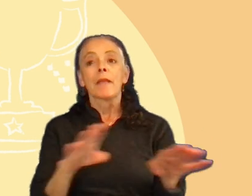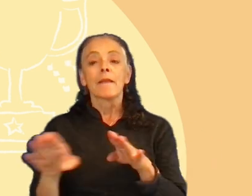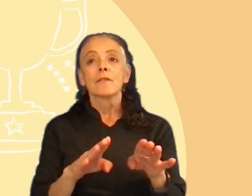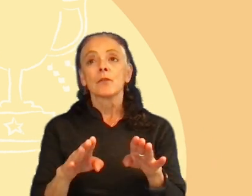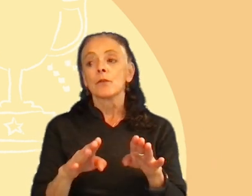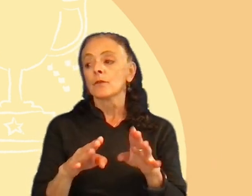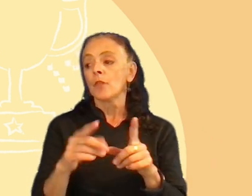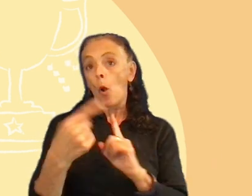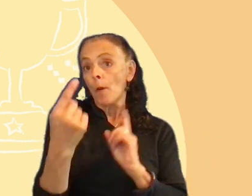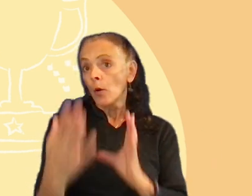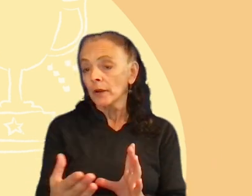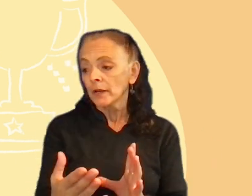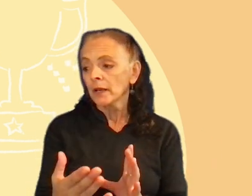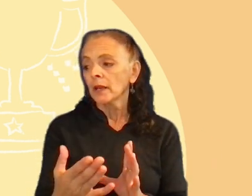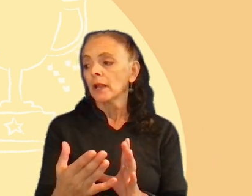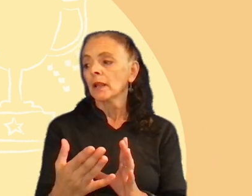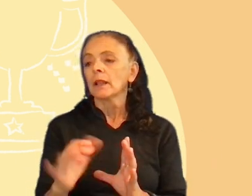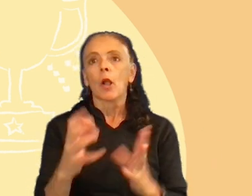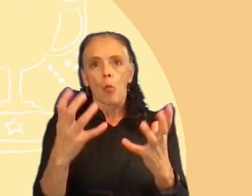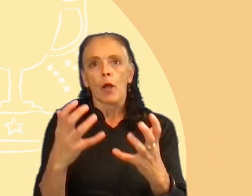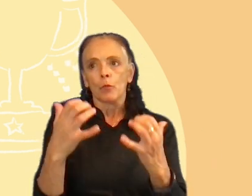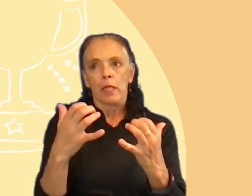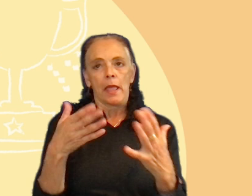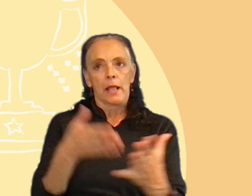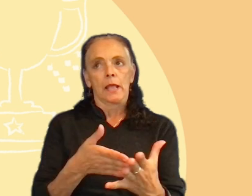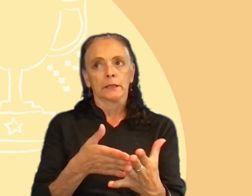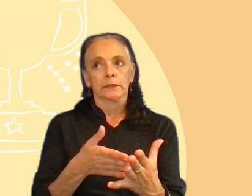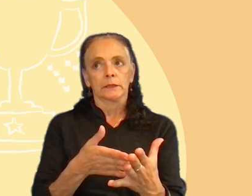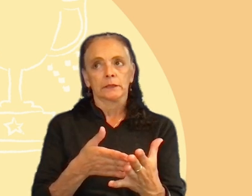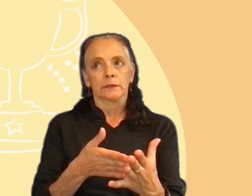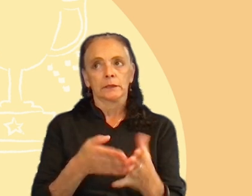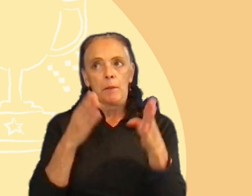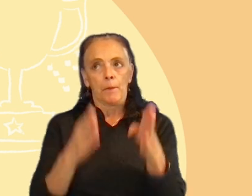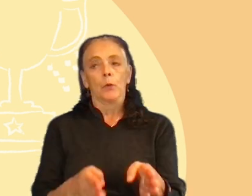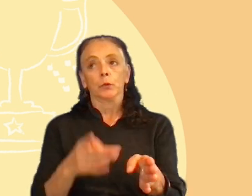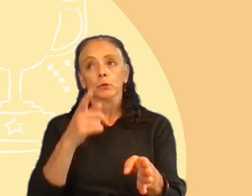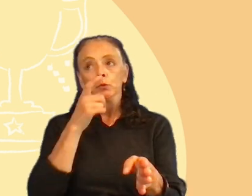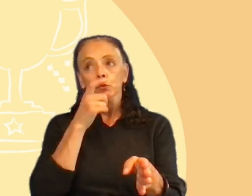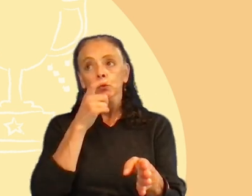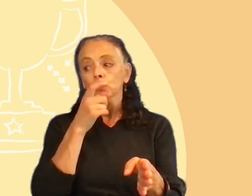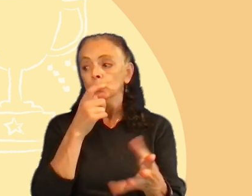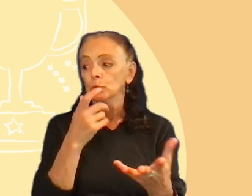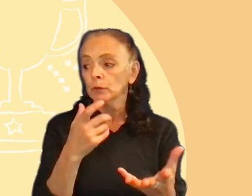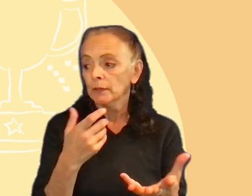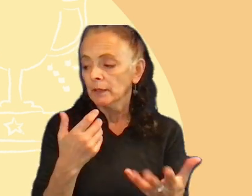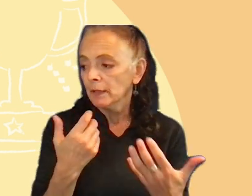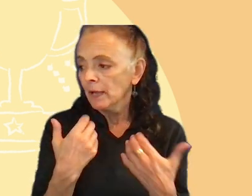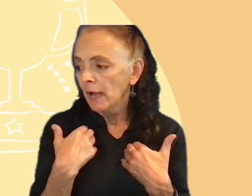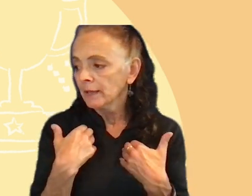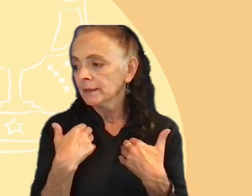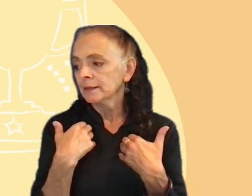would would like to play against uh someone who is has an instant gameplay and this